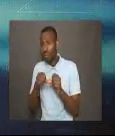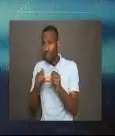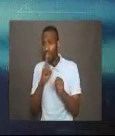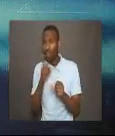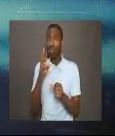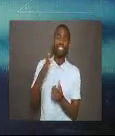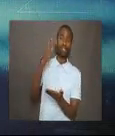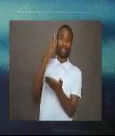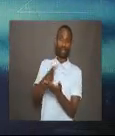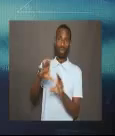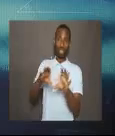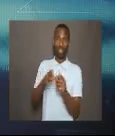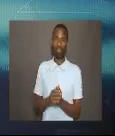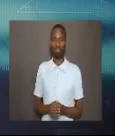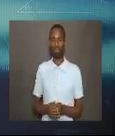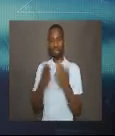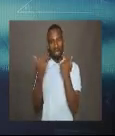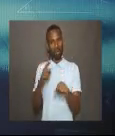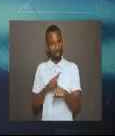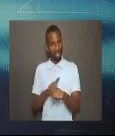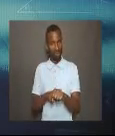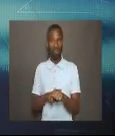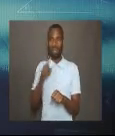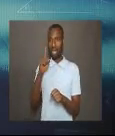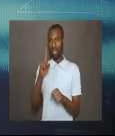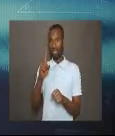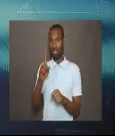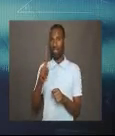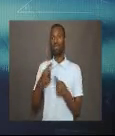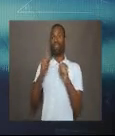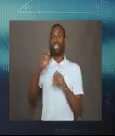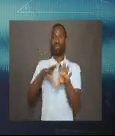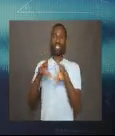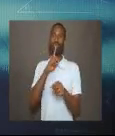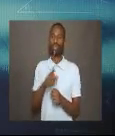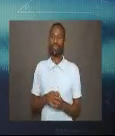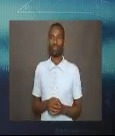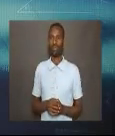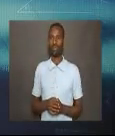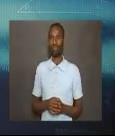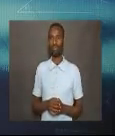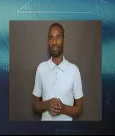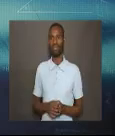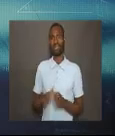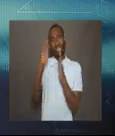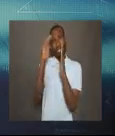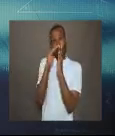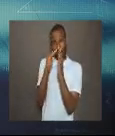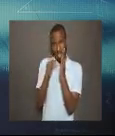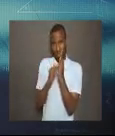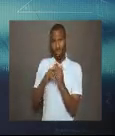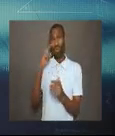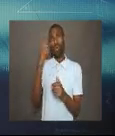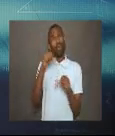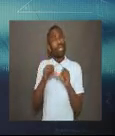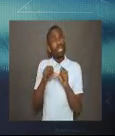It is time for an activity, students. It is incorrect to say that systems always